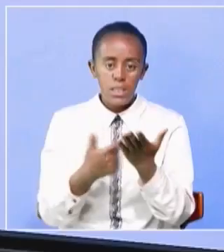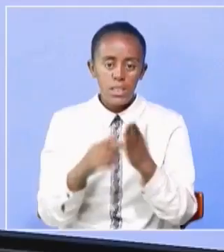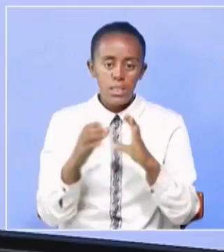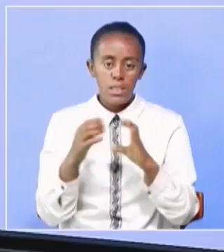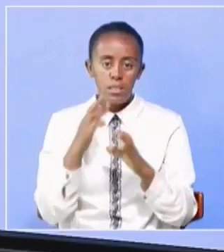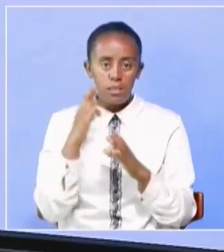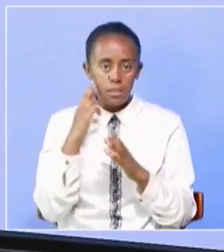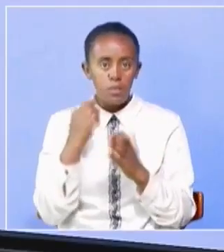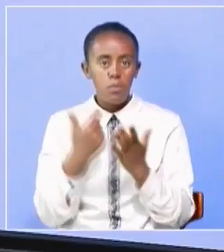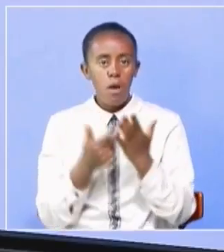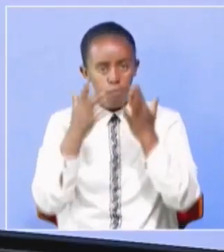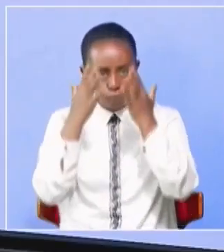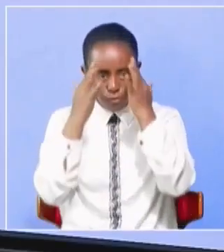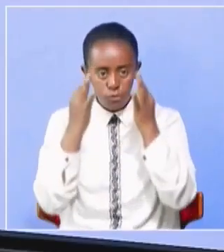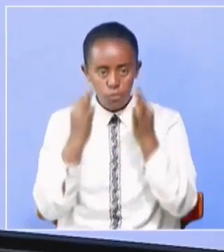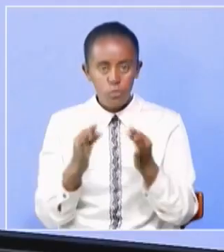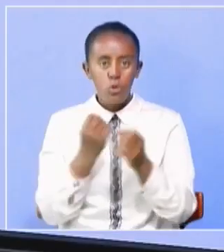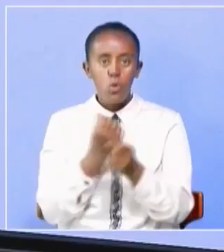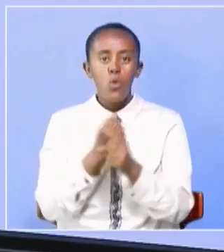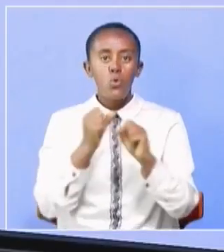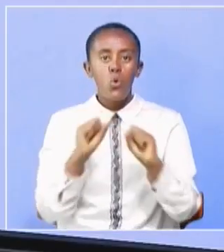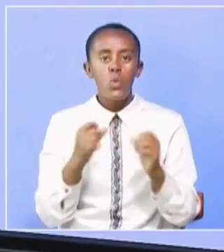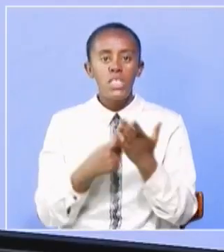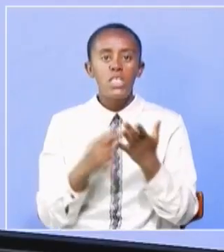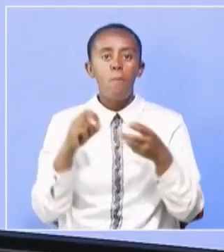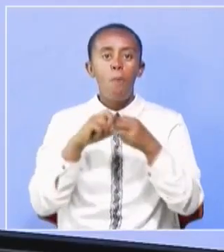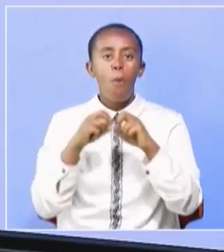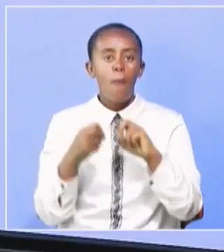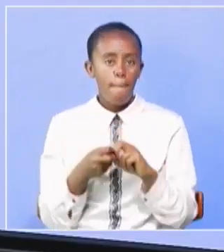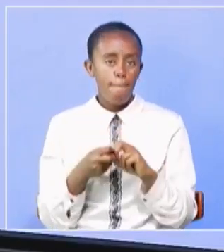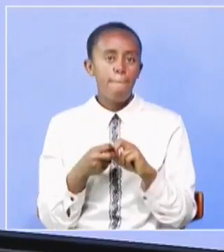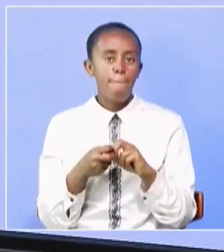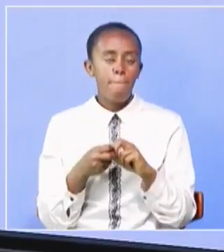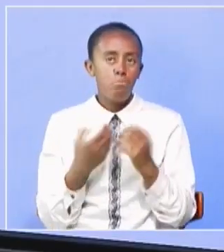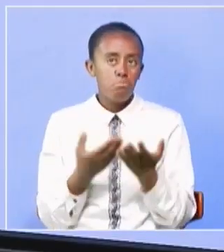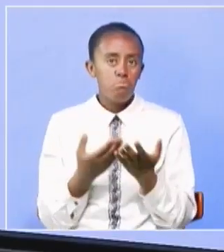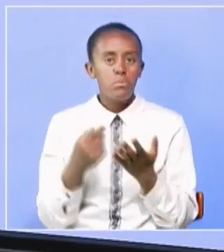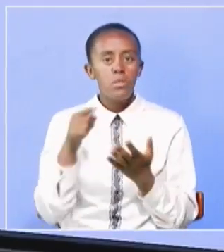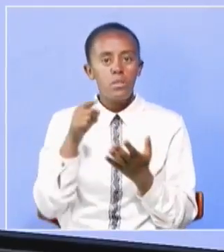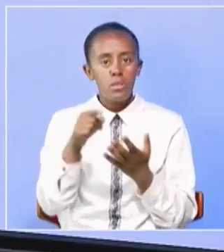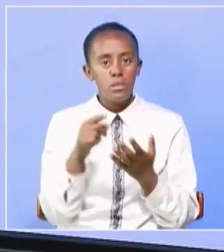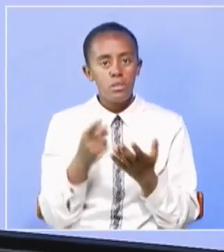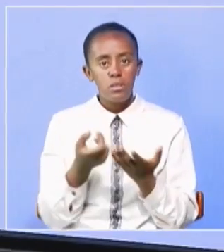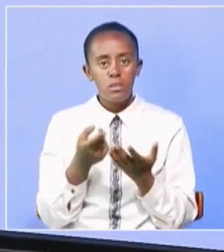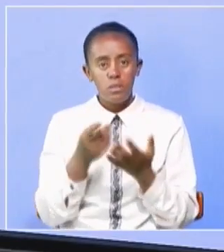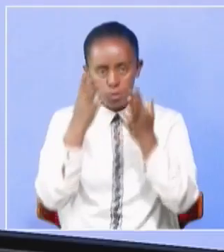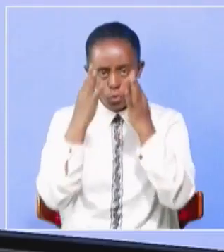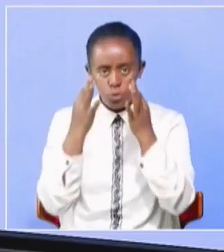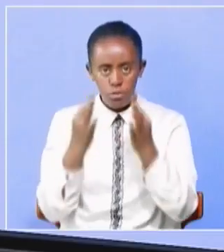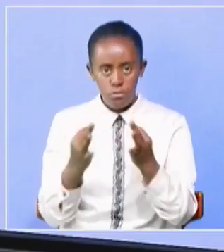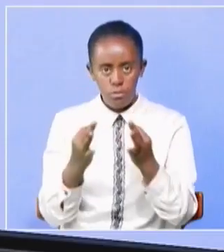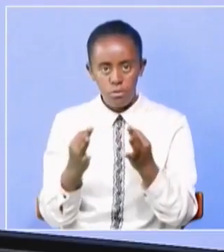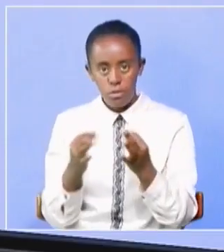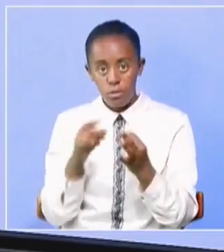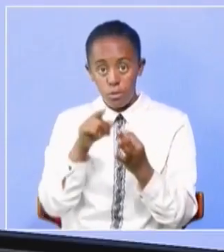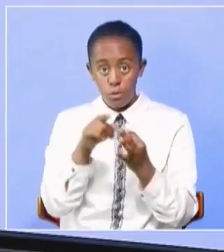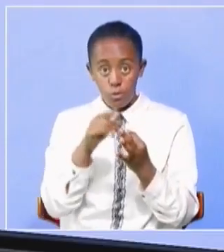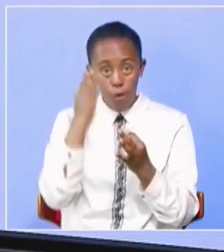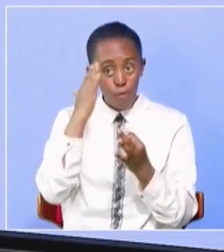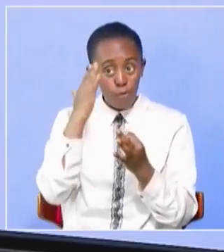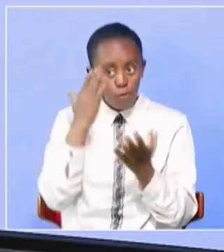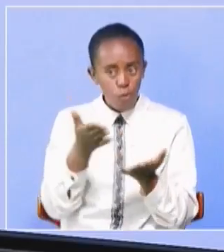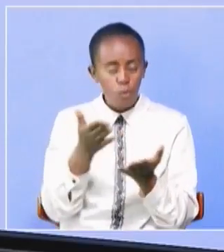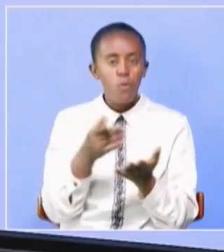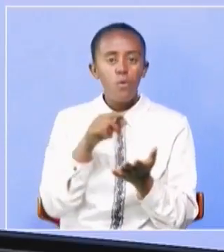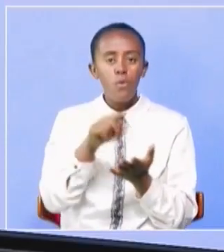We have to determine a solution for this problem. Again, to determine a solution for a problem, you have to know, you